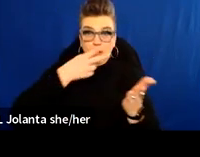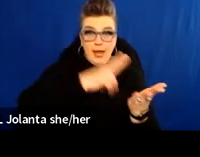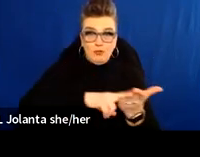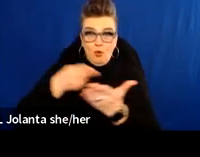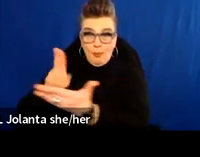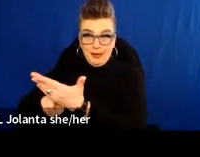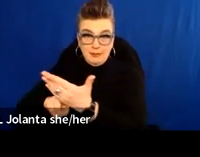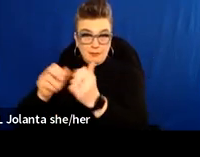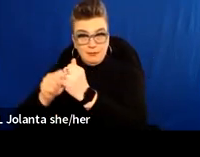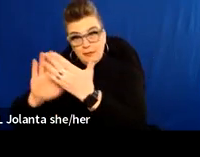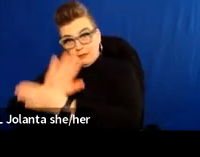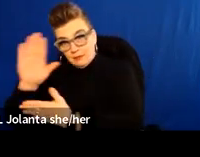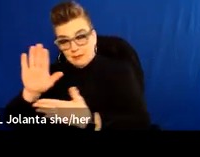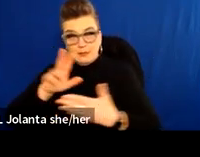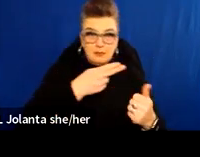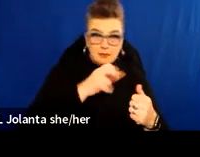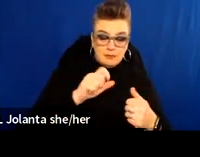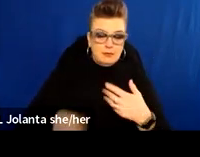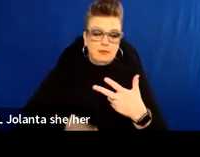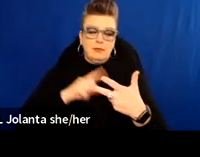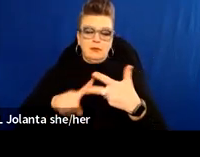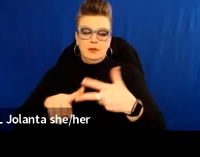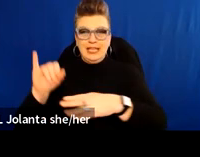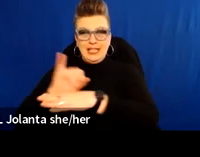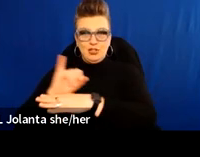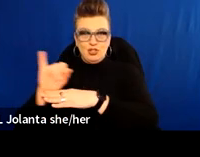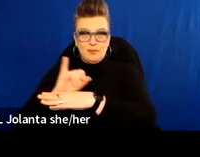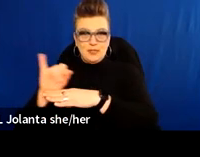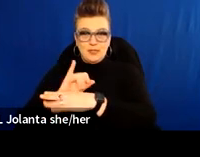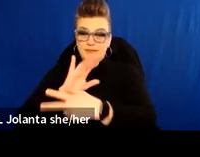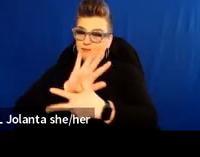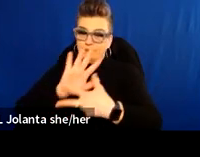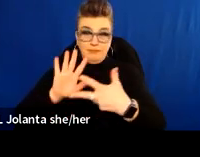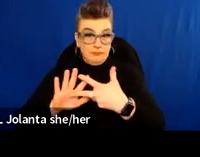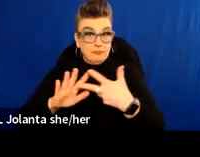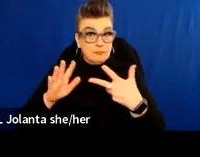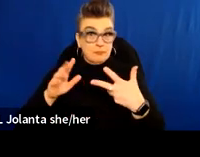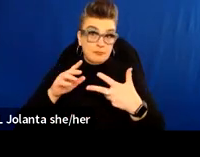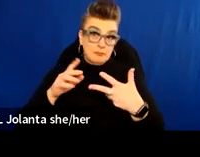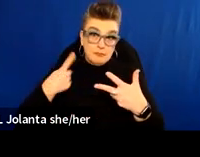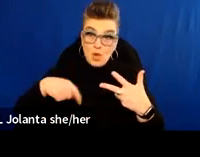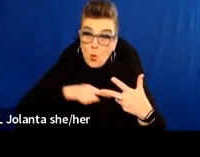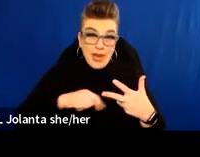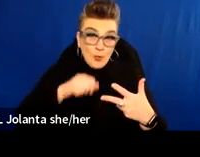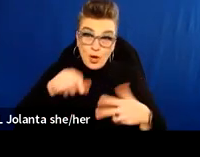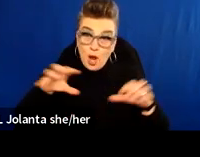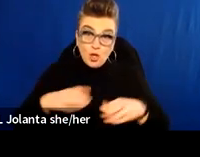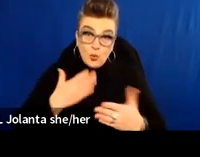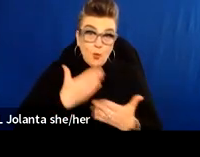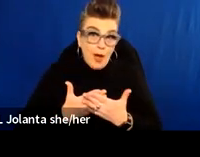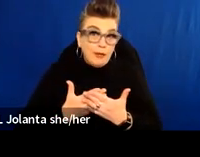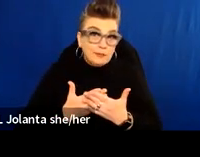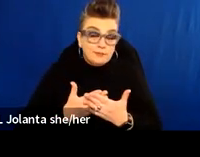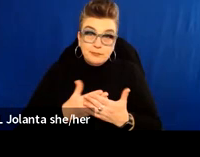internships was the third and those were common areas of success that we were not doing as good a job on and